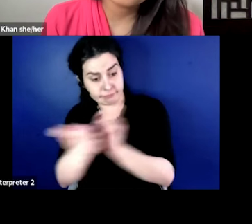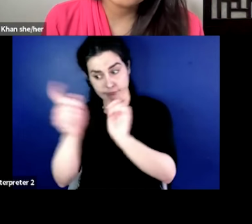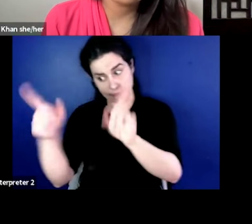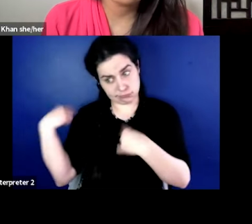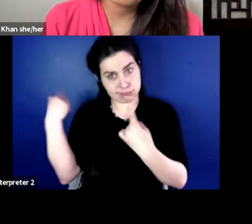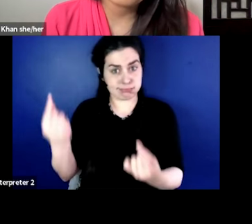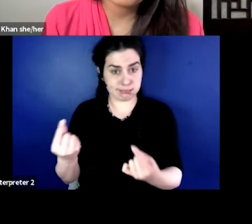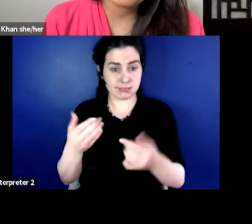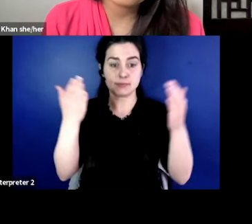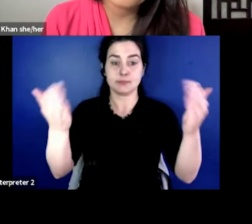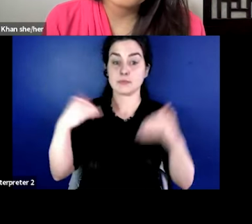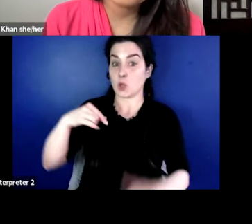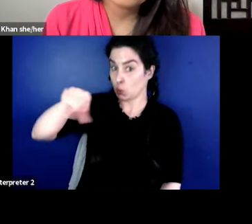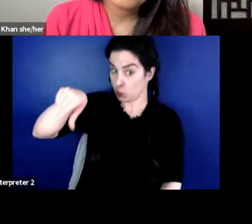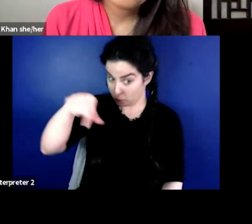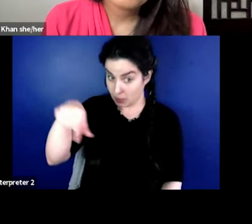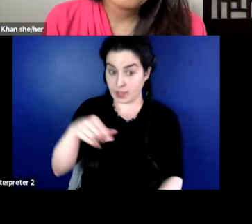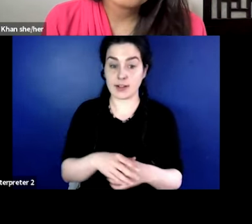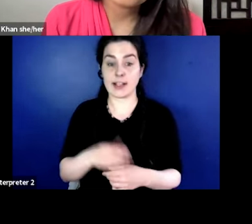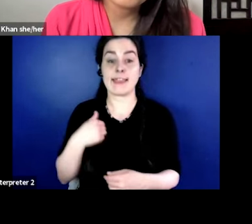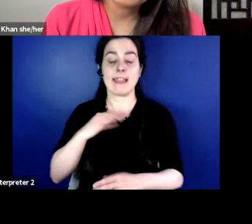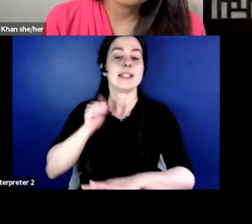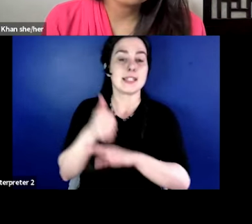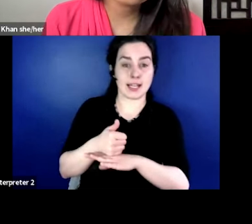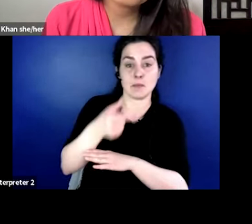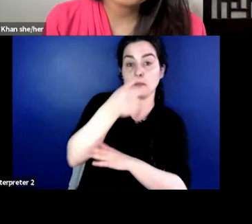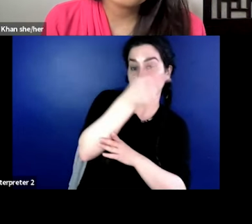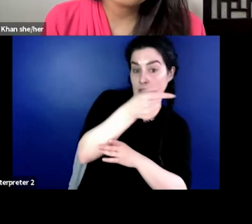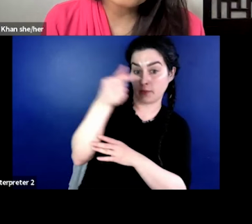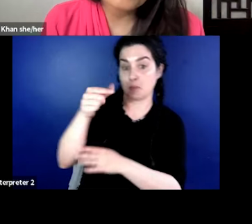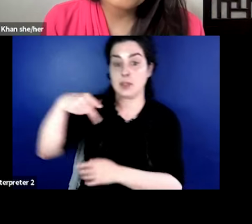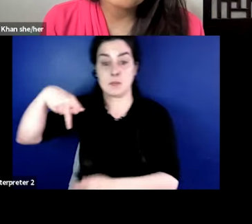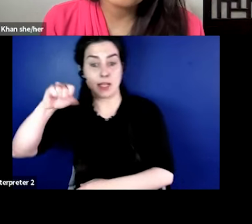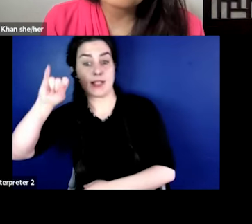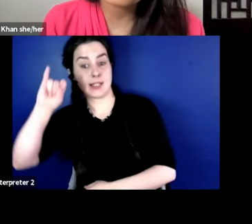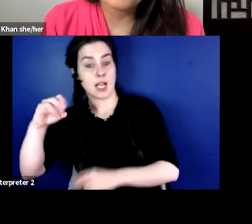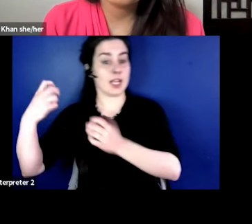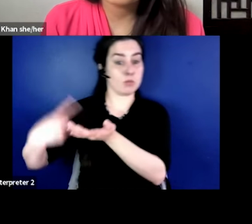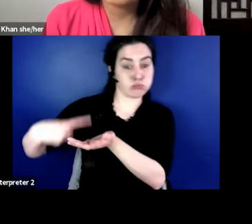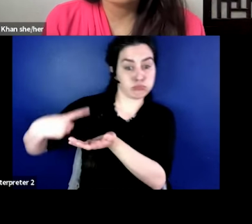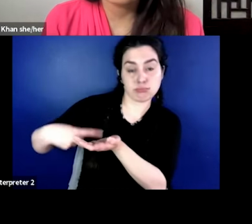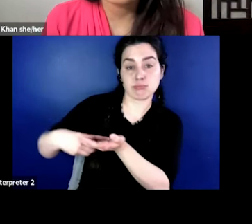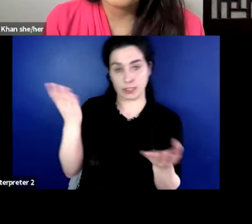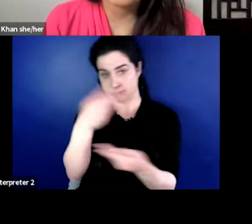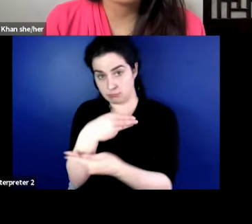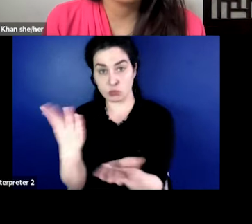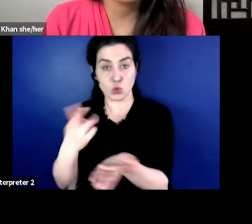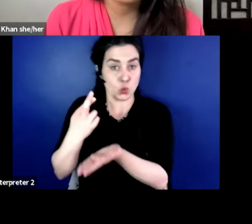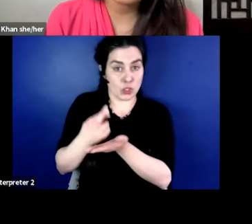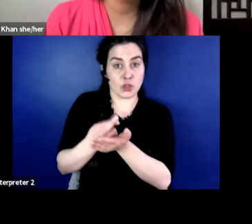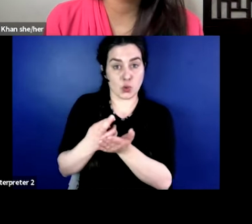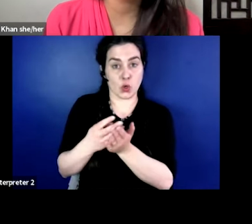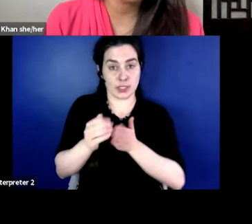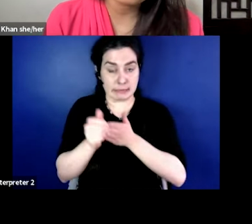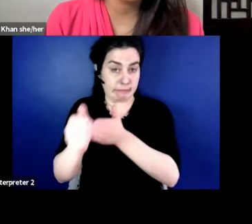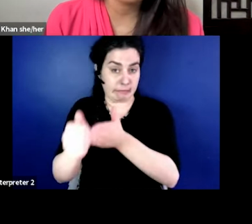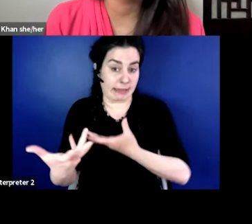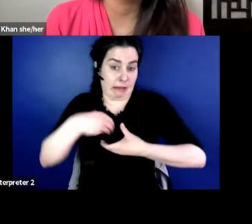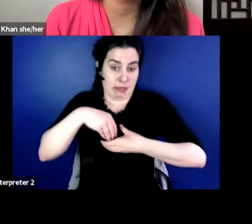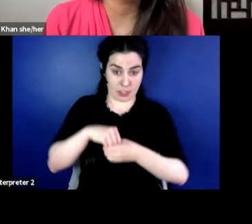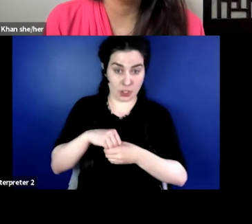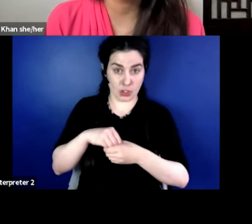a consultation with Quebec PSIs about sexual violence and distributed a resource guide, which included Courage Acts. So again, like that's